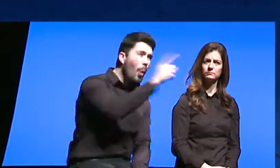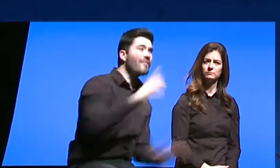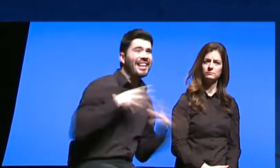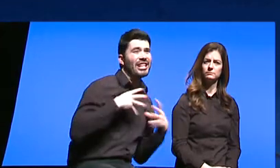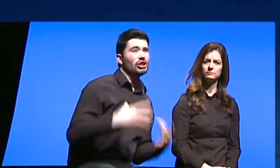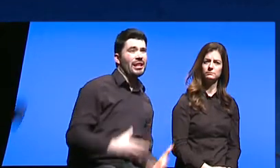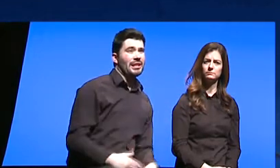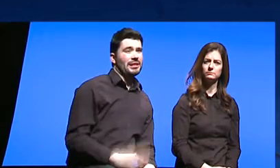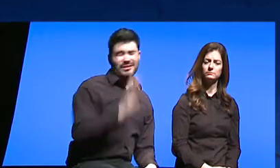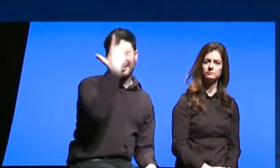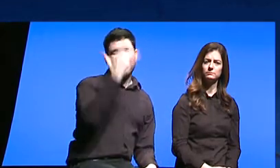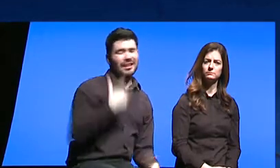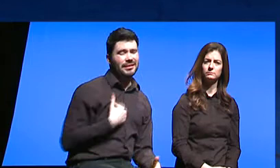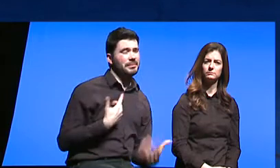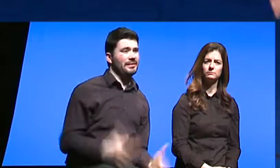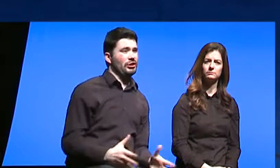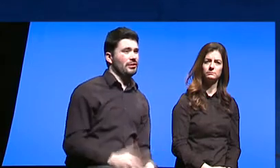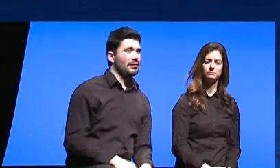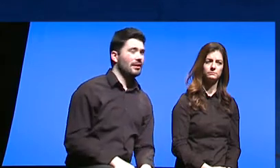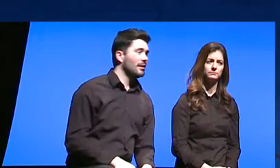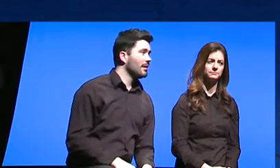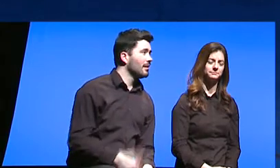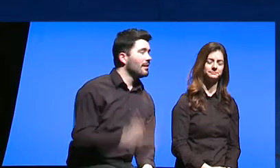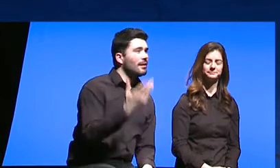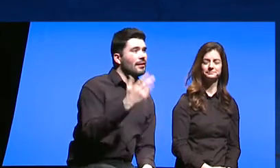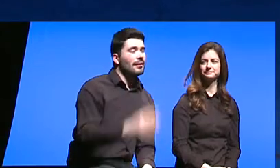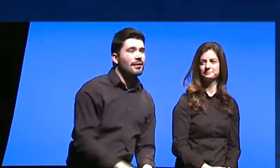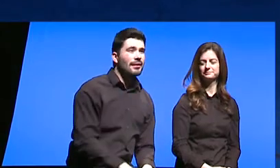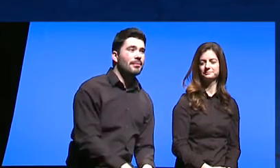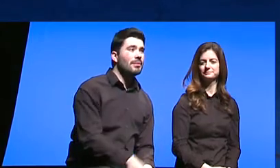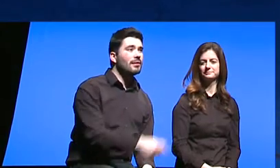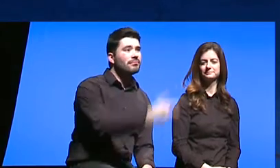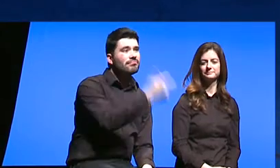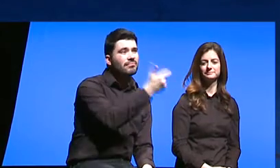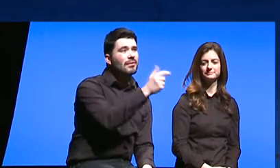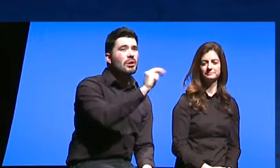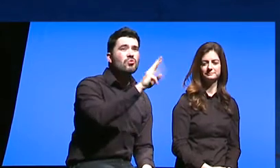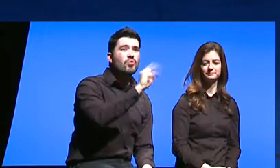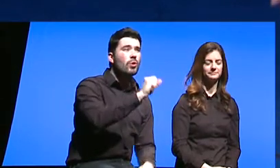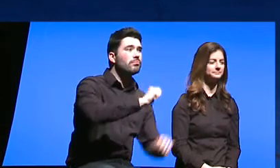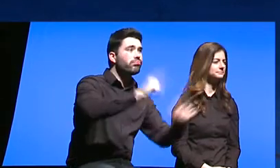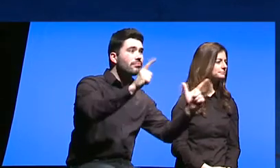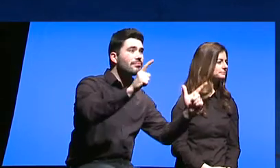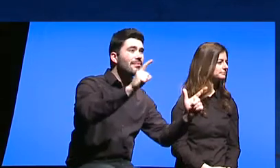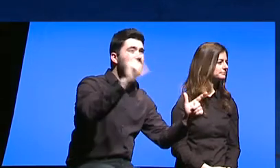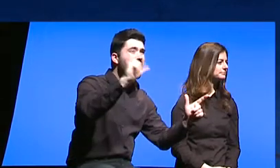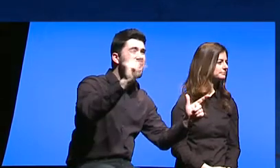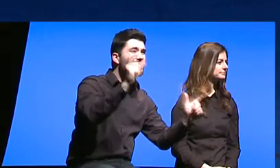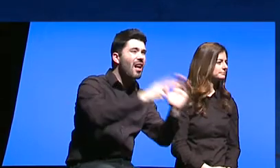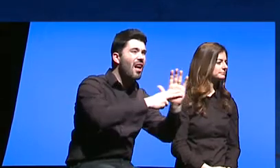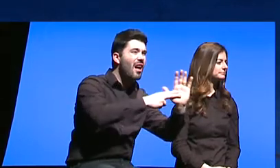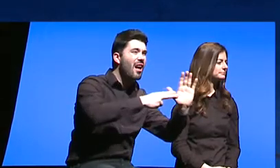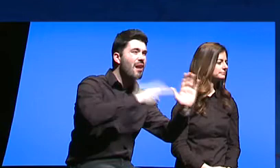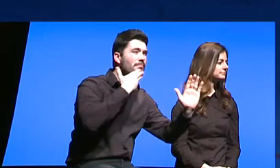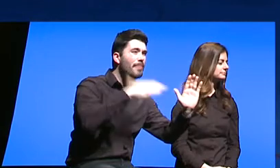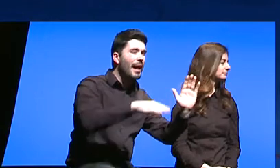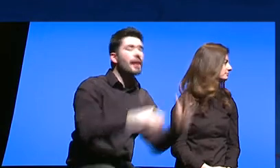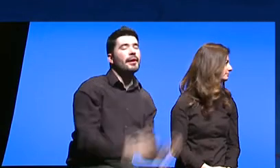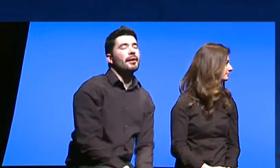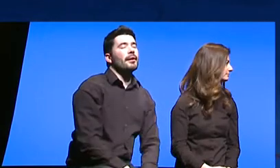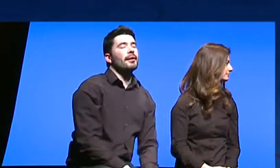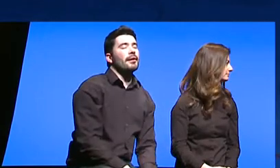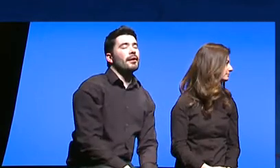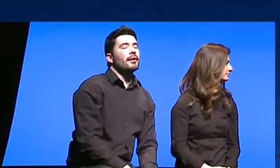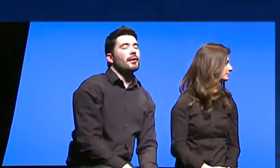that. Every time you look at, you turn on the news, we're the bad guy, you know, and that gets